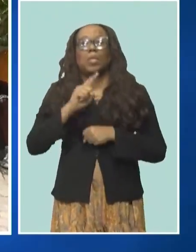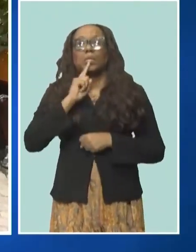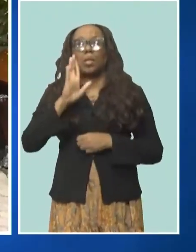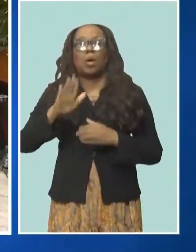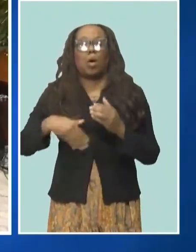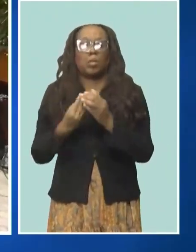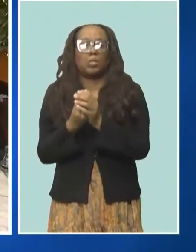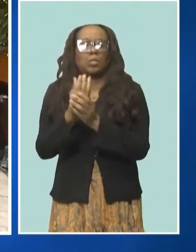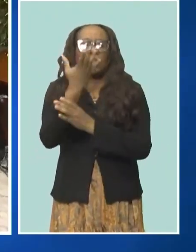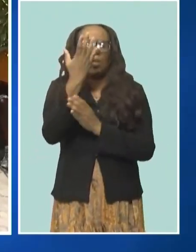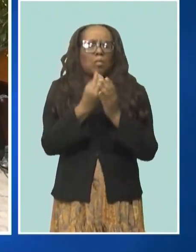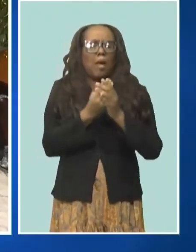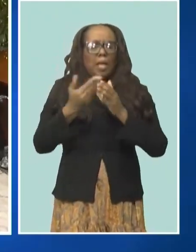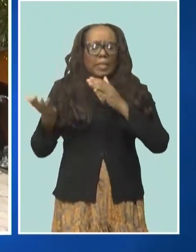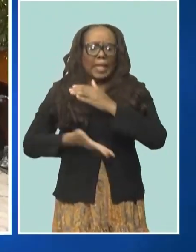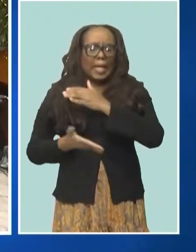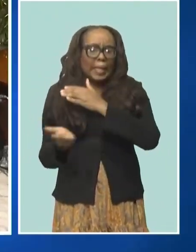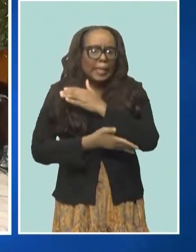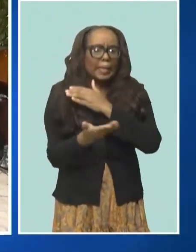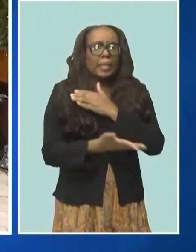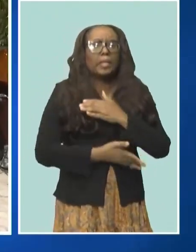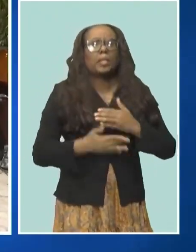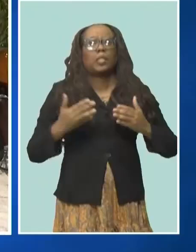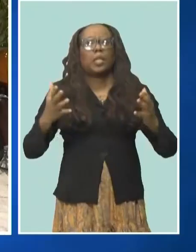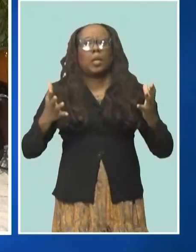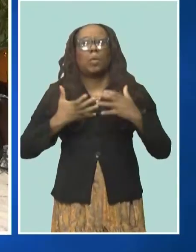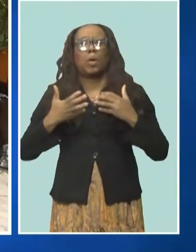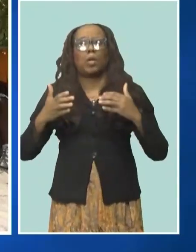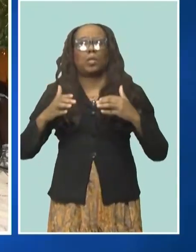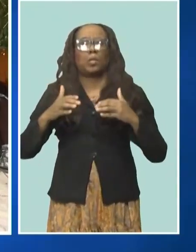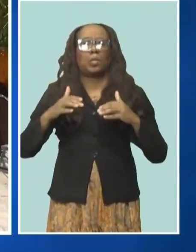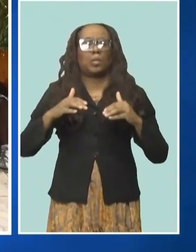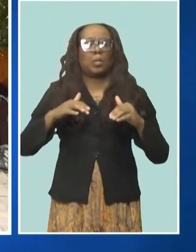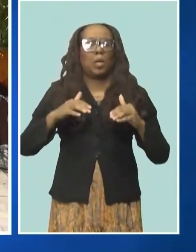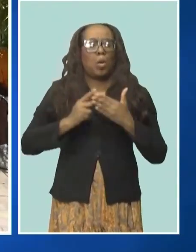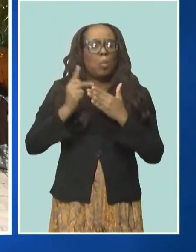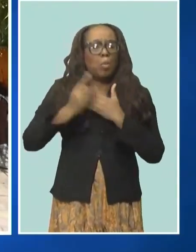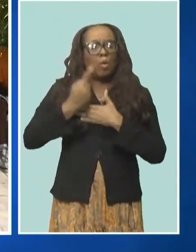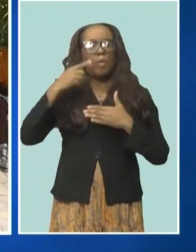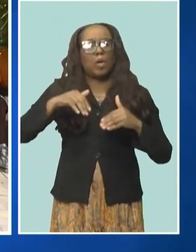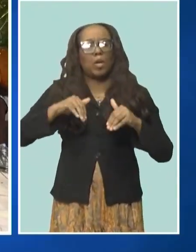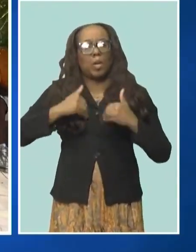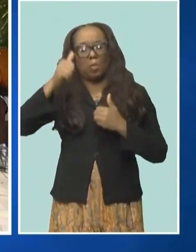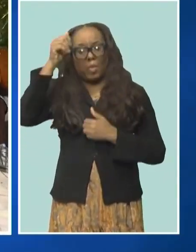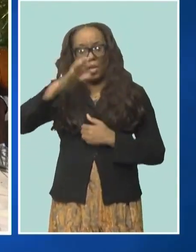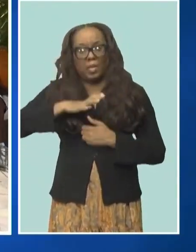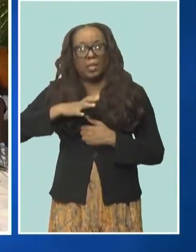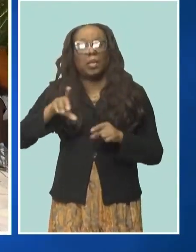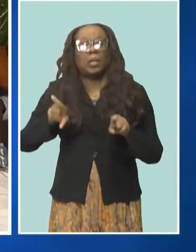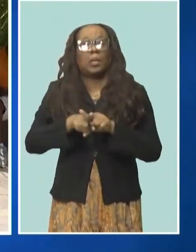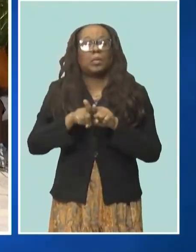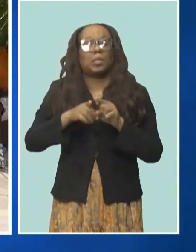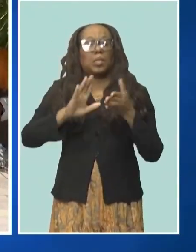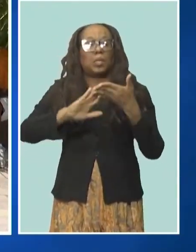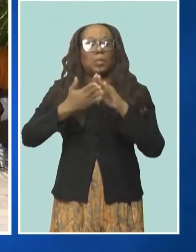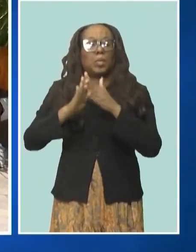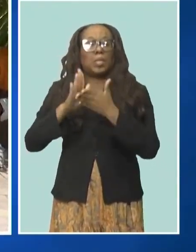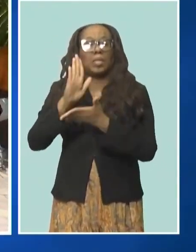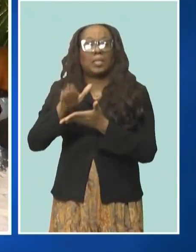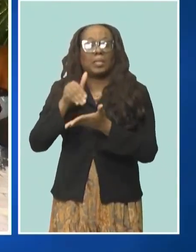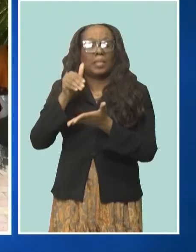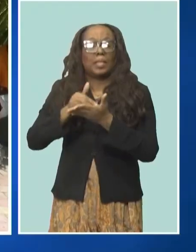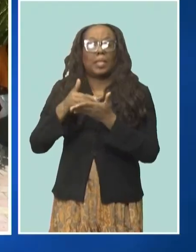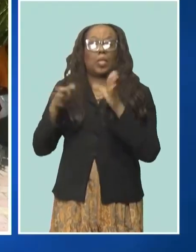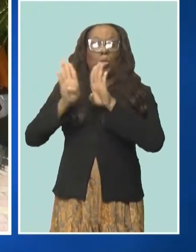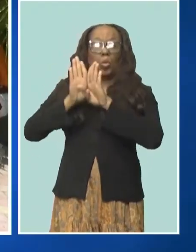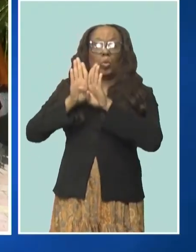to implement some programs for the young men. They need that. I believe that we also have to look at the community centre that has been closed for many